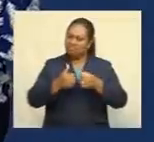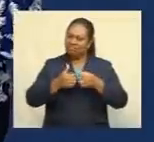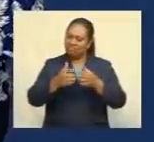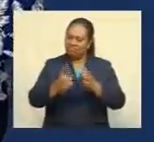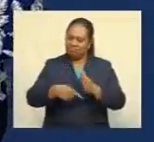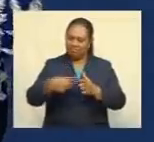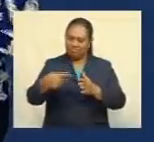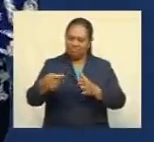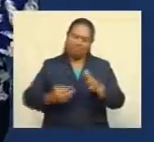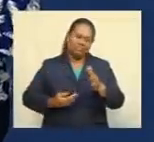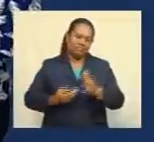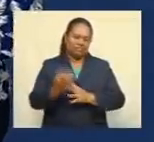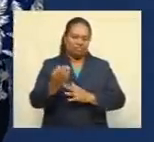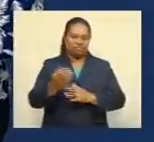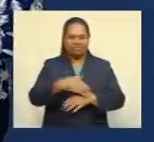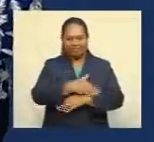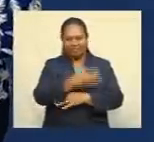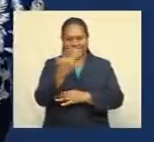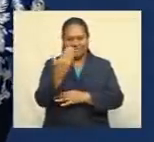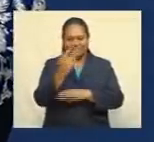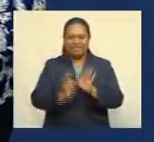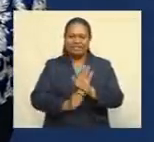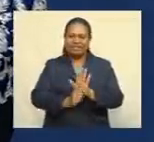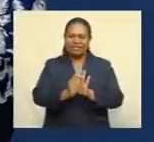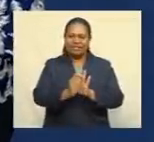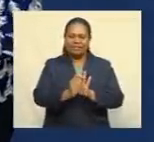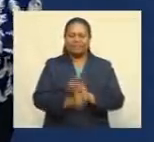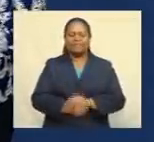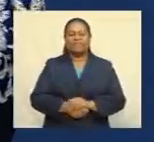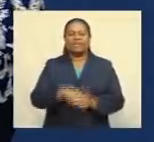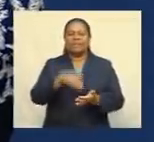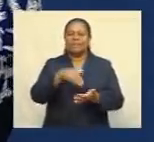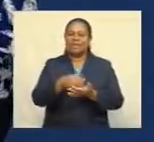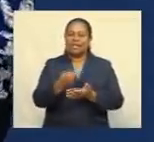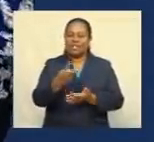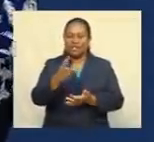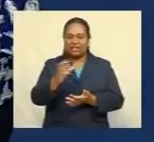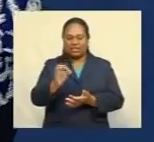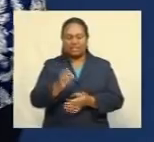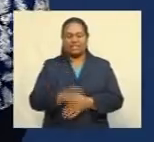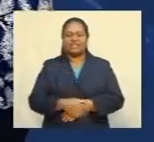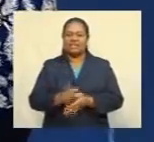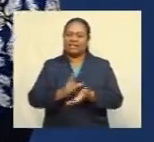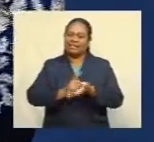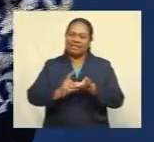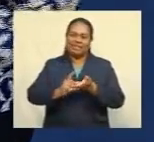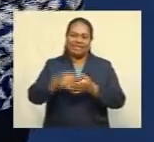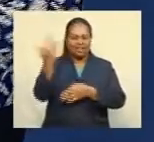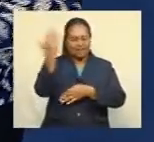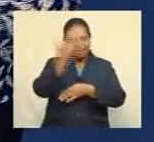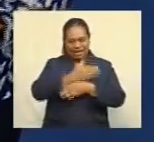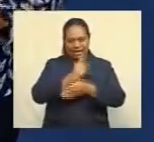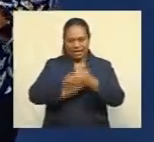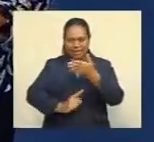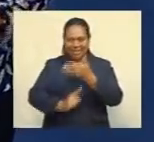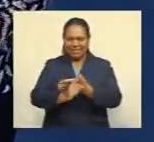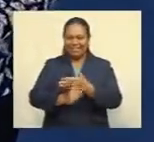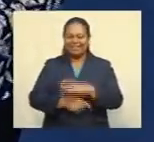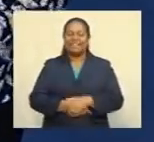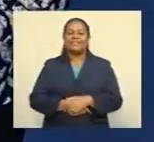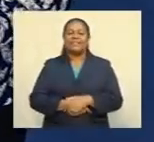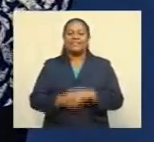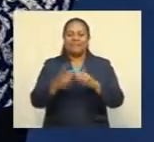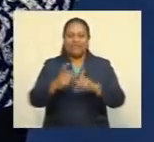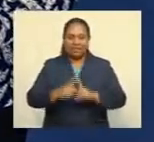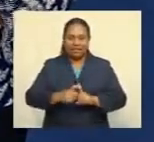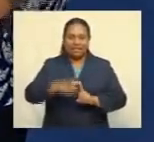continued throughout. The temperatures rose a little to about the mid-30s. A clear night will follow. Eastwards from